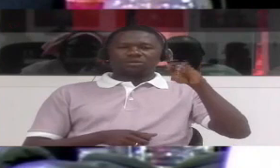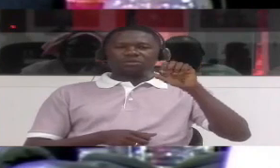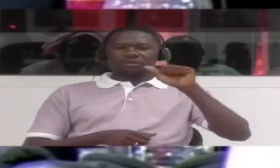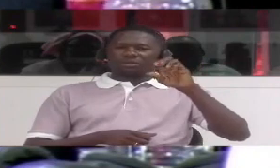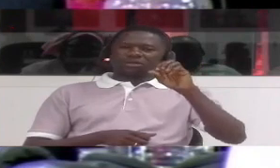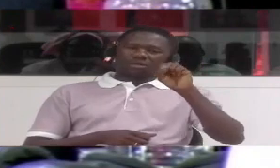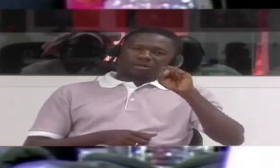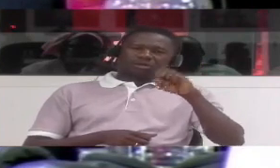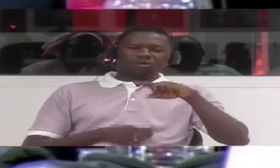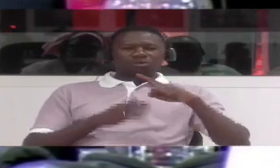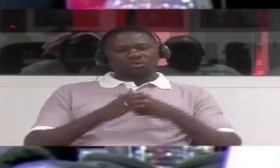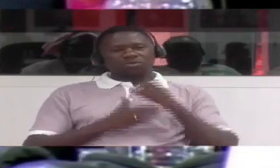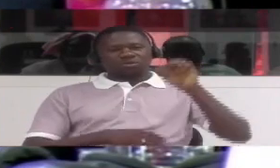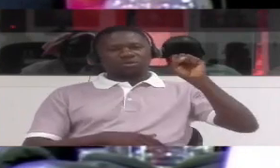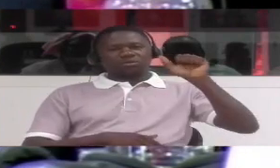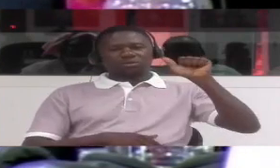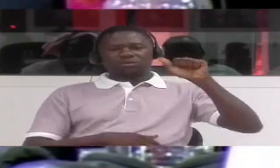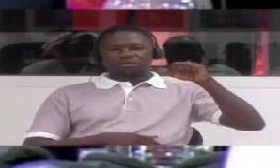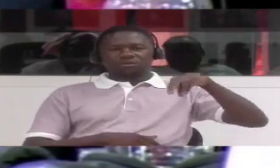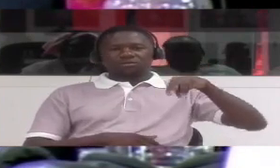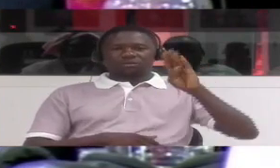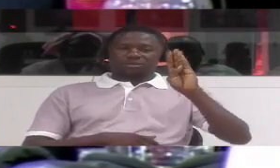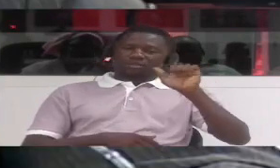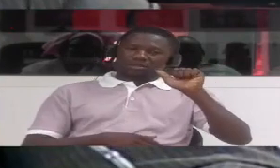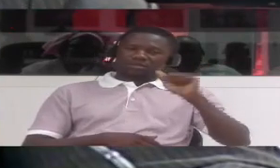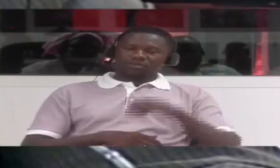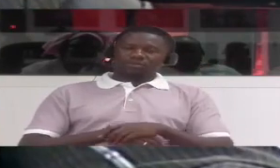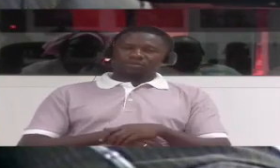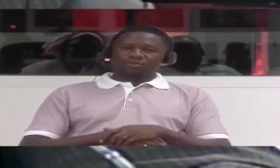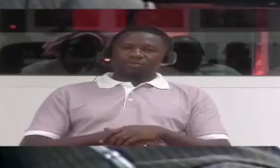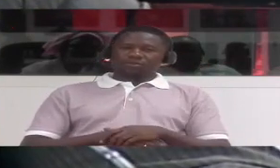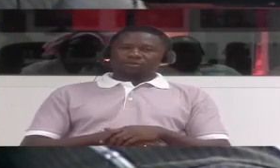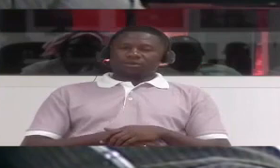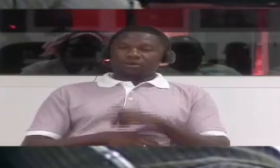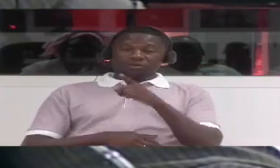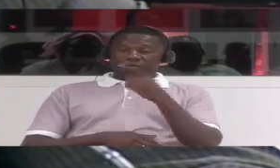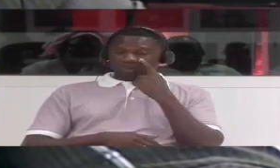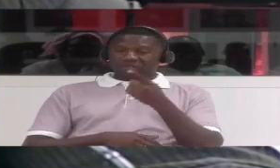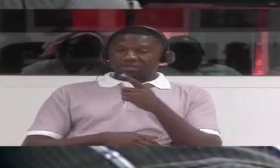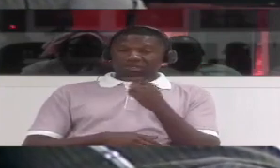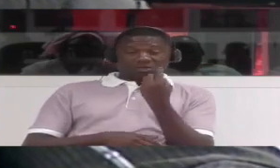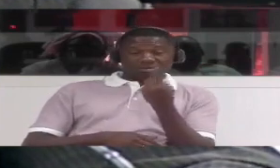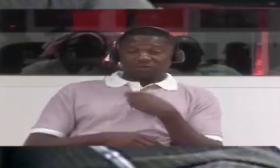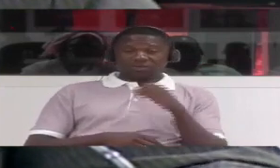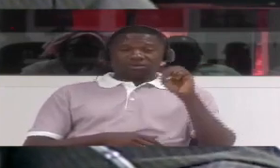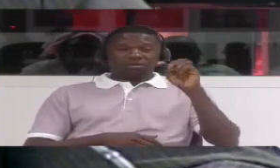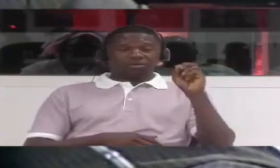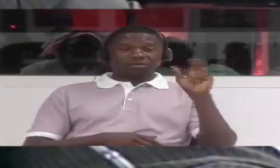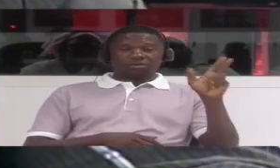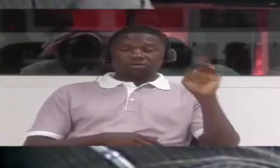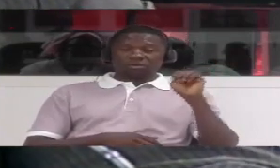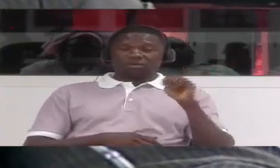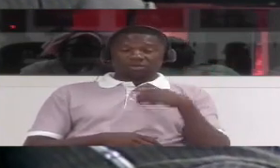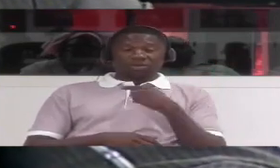that cell is presently? What no. is his current position? I didn't see any of the cell. The only cell I saw there is still there. That was the guy who was giving